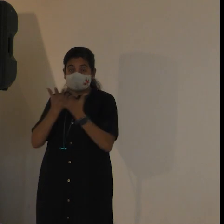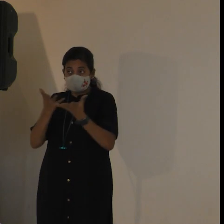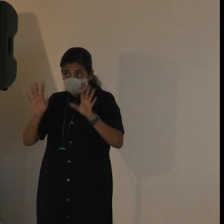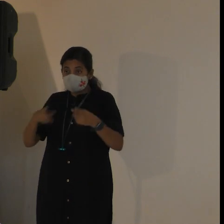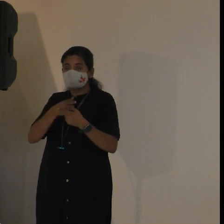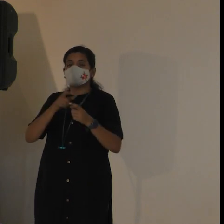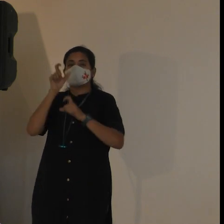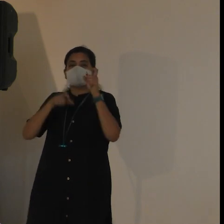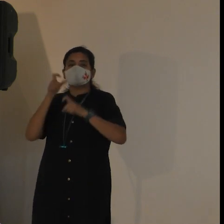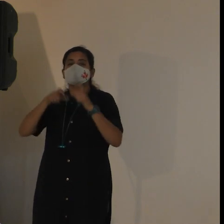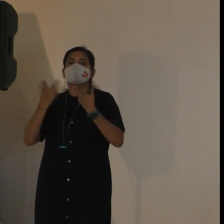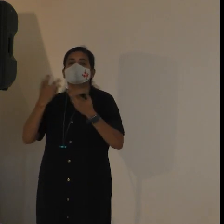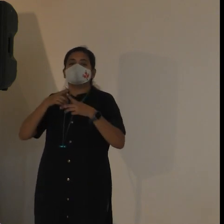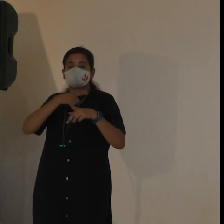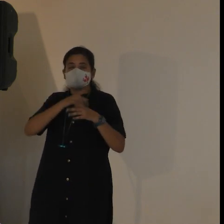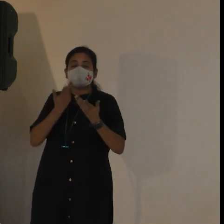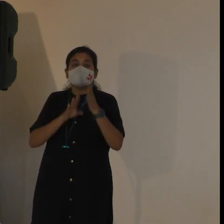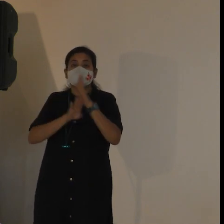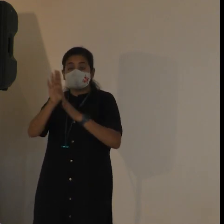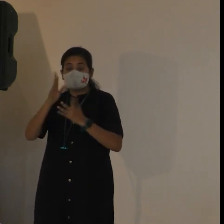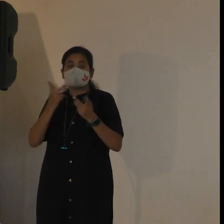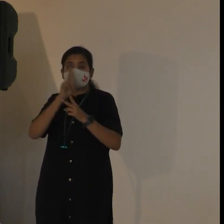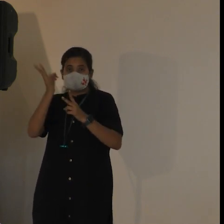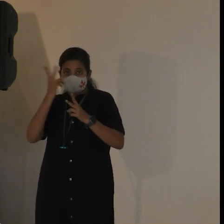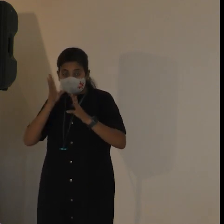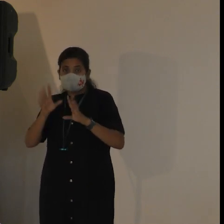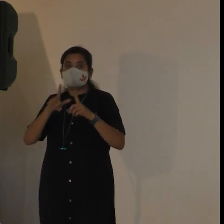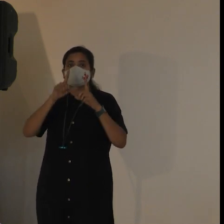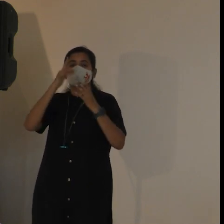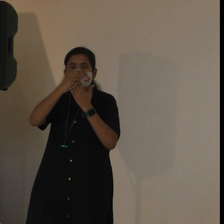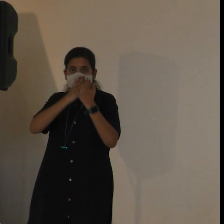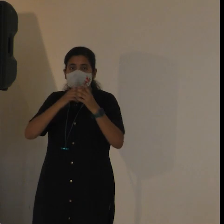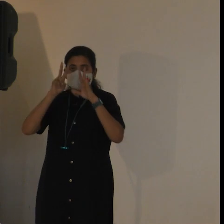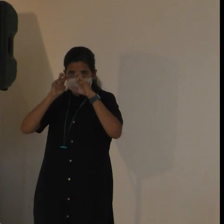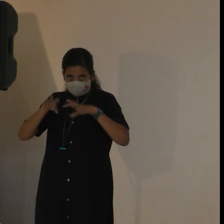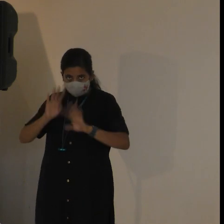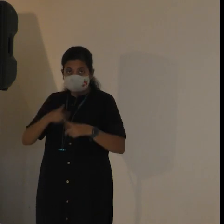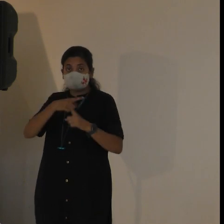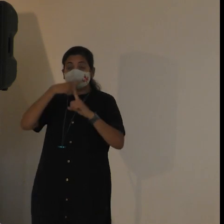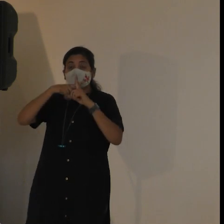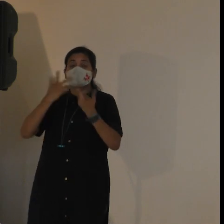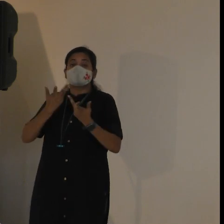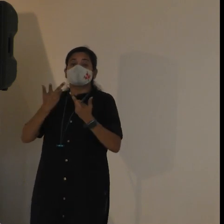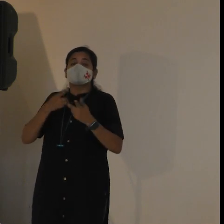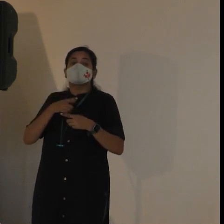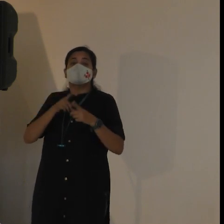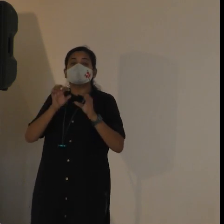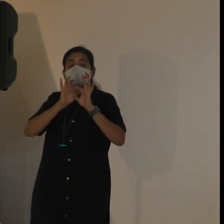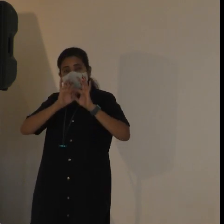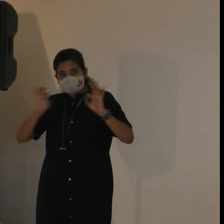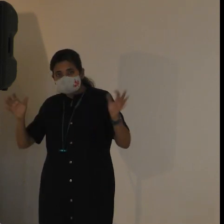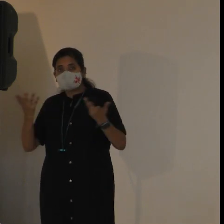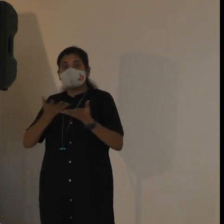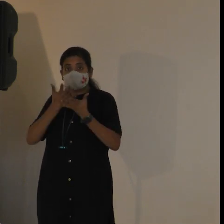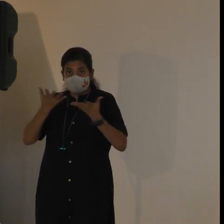includes various artistic caricatures that are developed from the different episodes and the research, in order to,